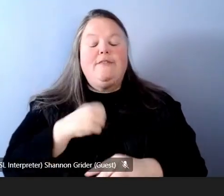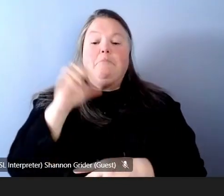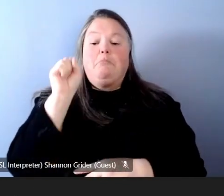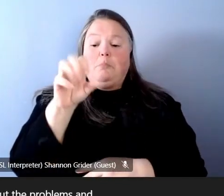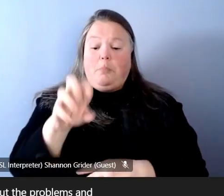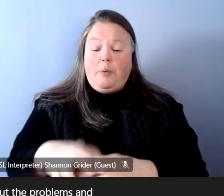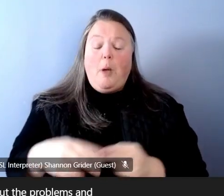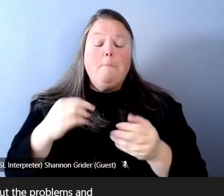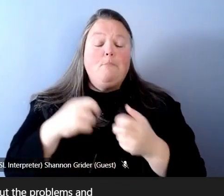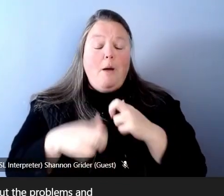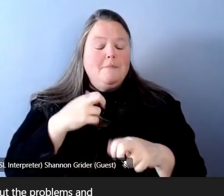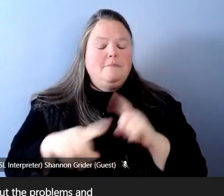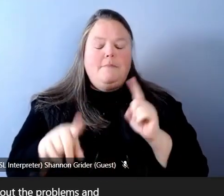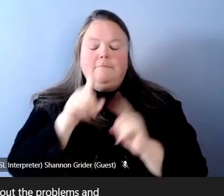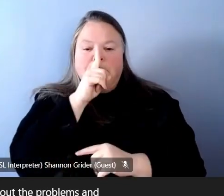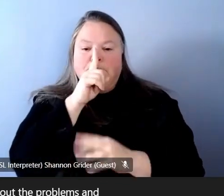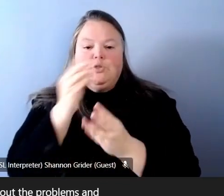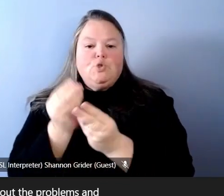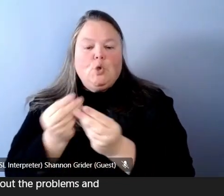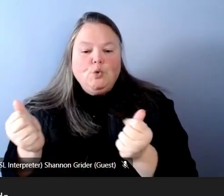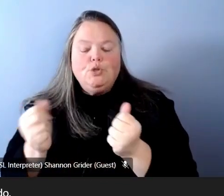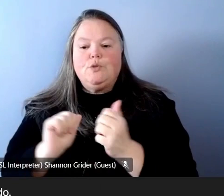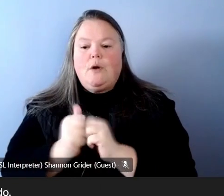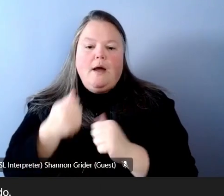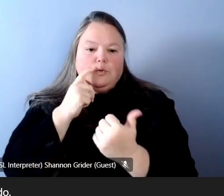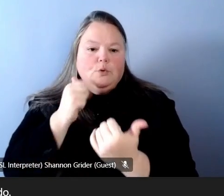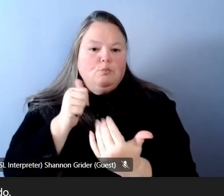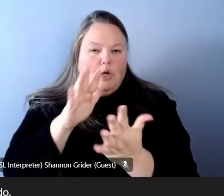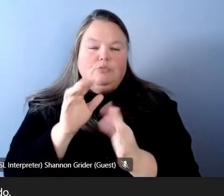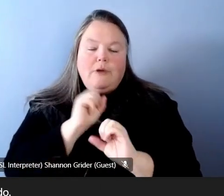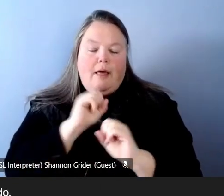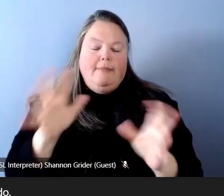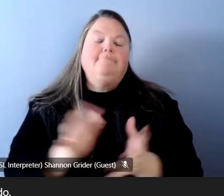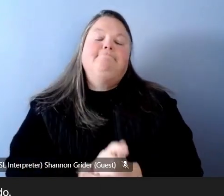do for them.